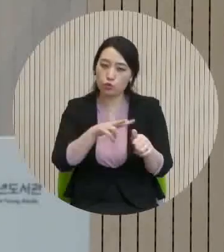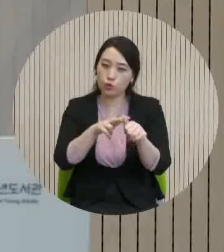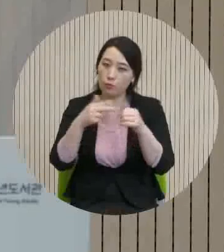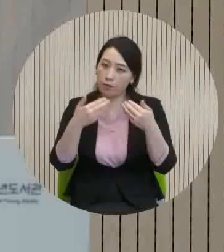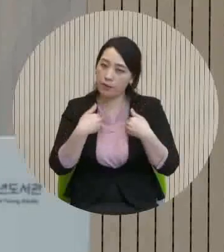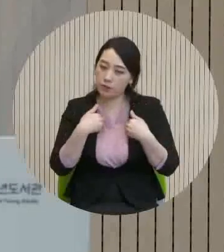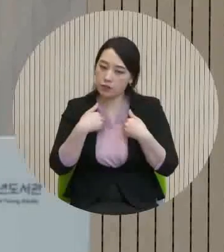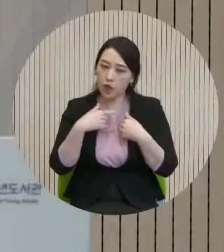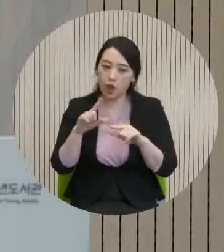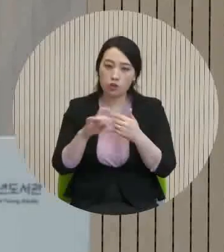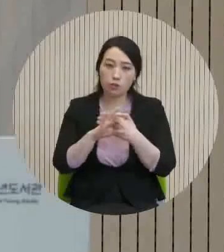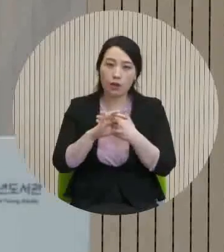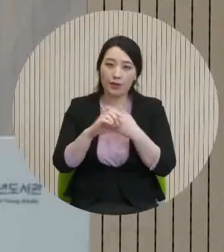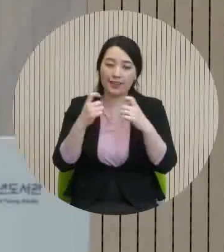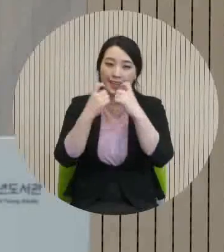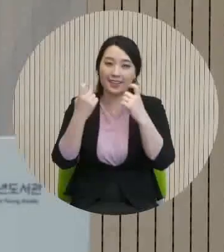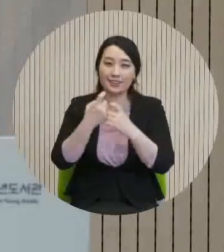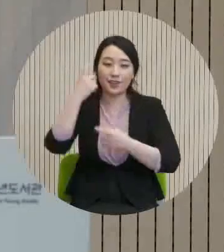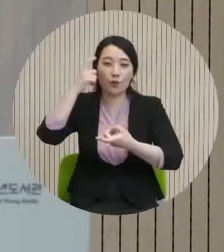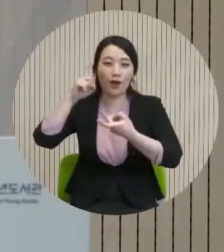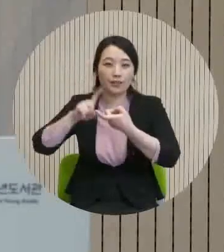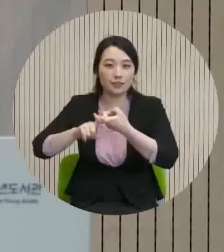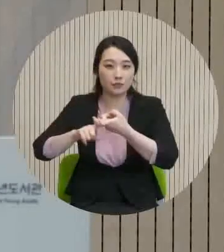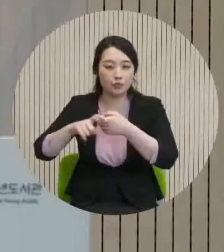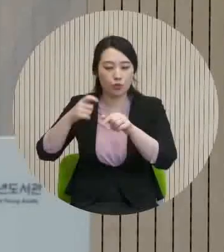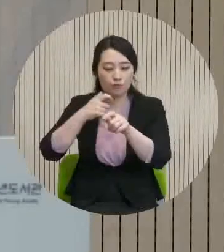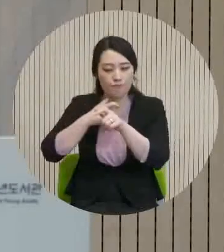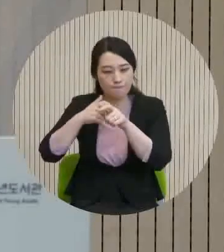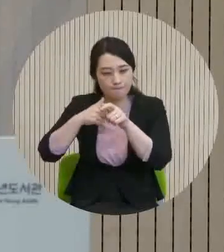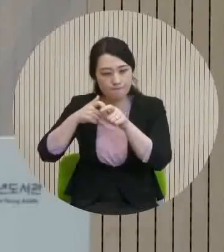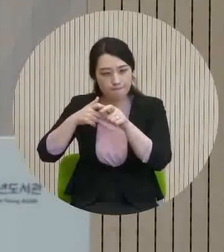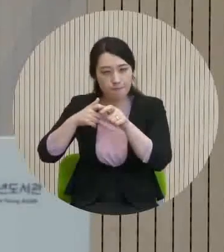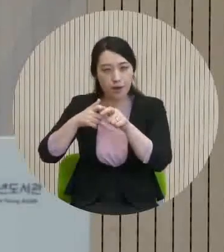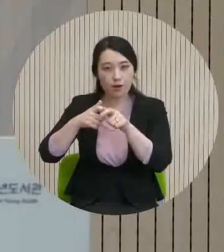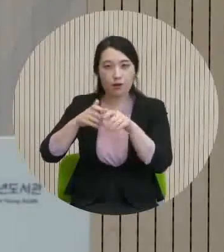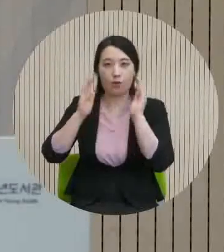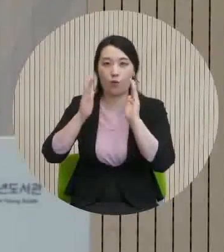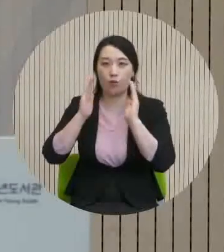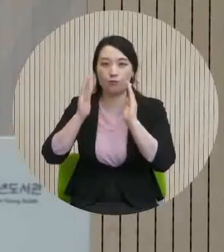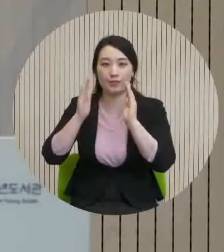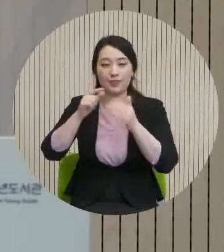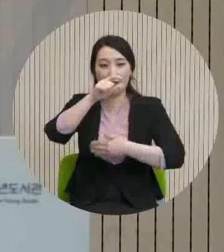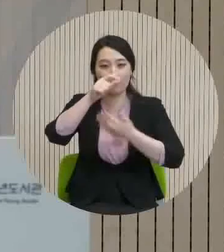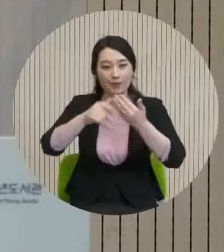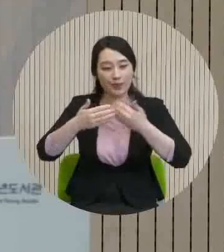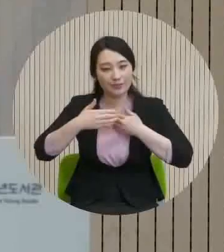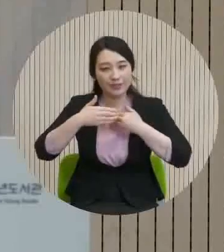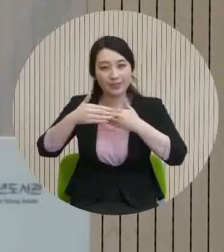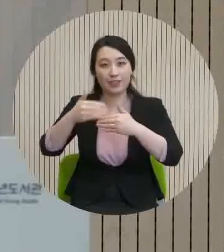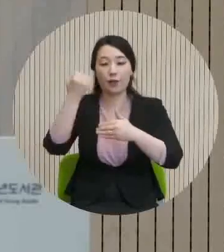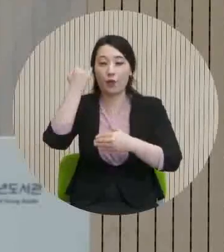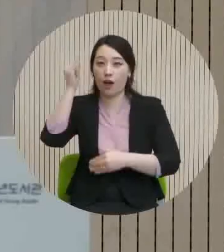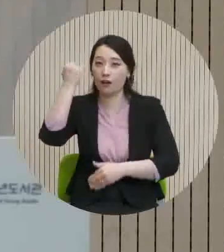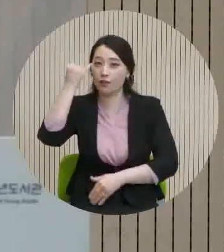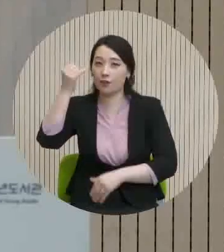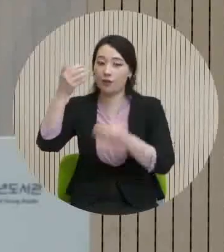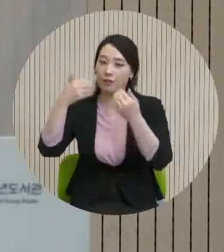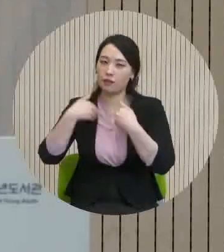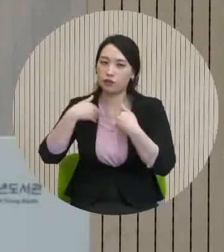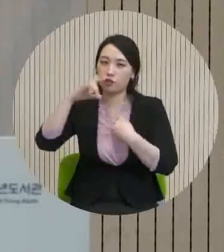perspective on how do you learn or gather this data or the information? Do you study on your own?